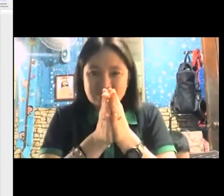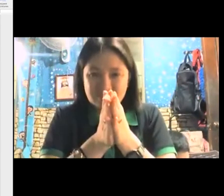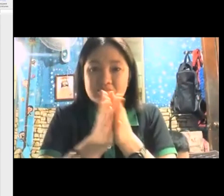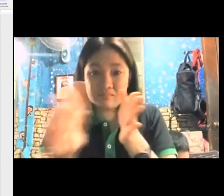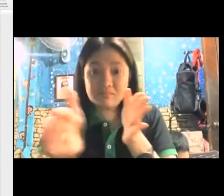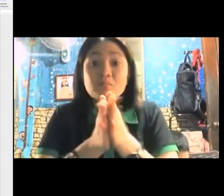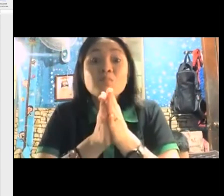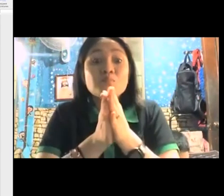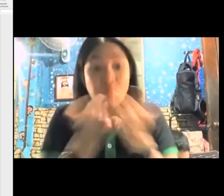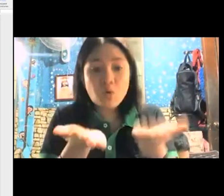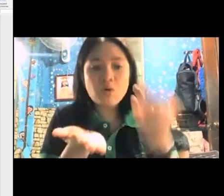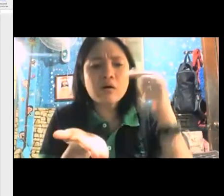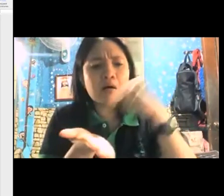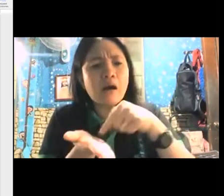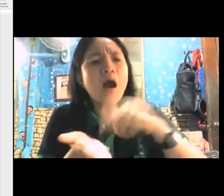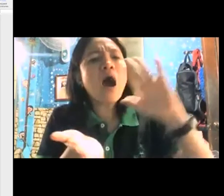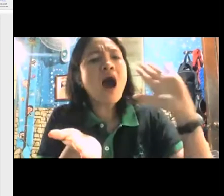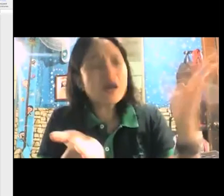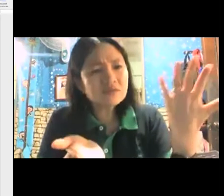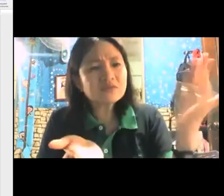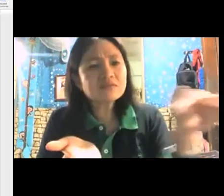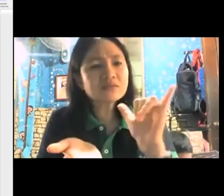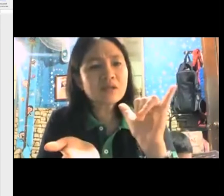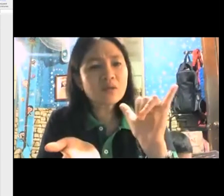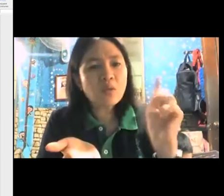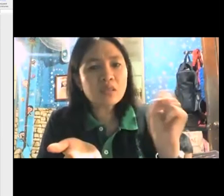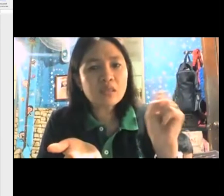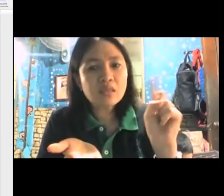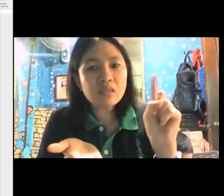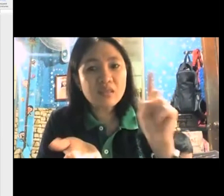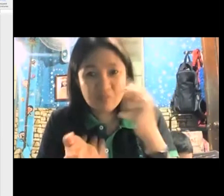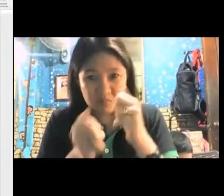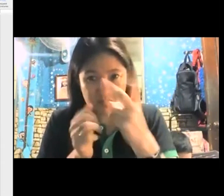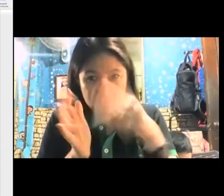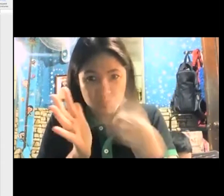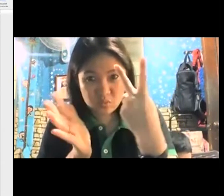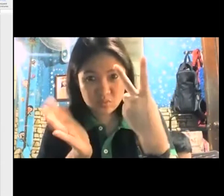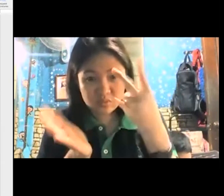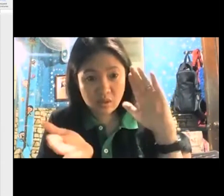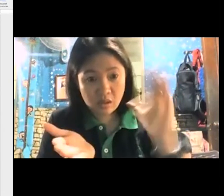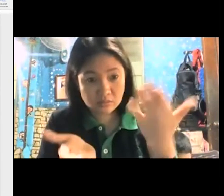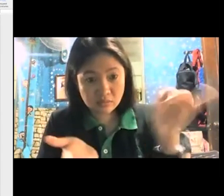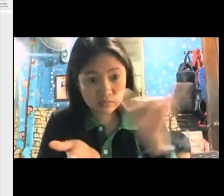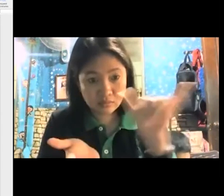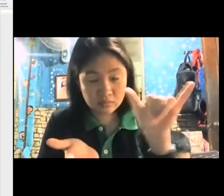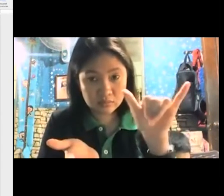now you can see with the book as well, it has a double arrow. Since we're using it as a noun,